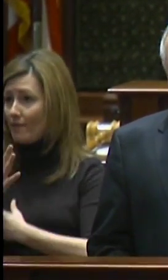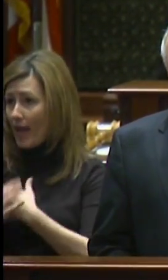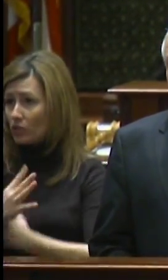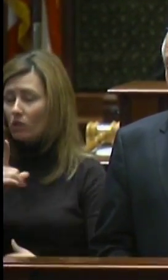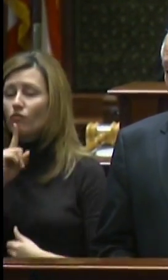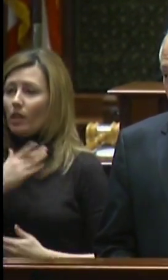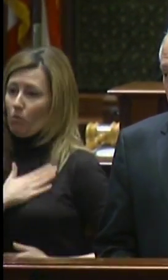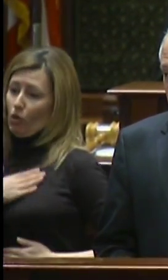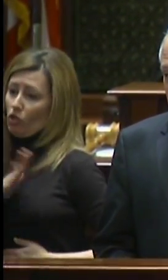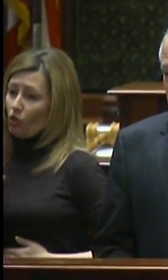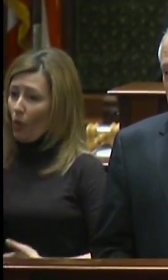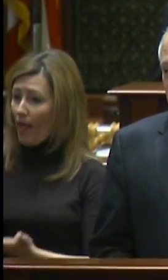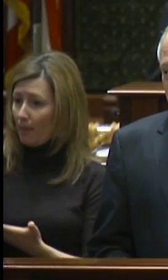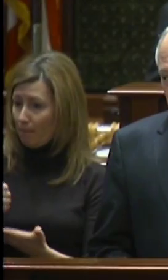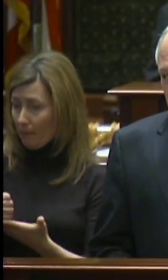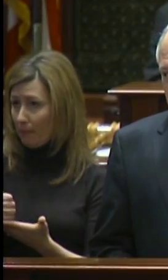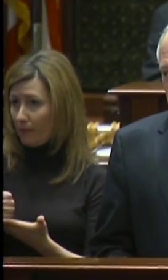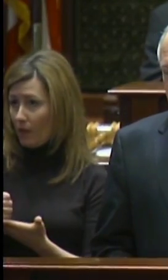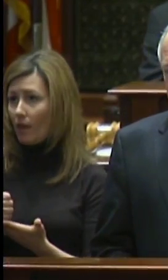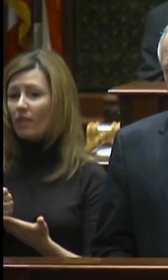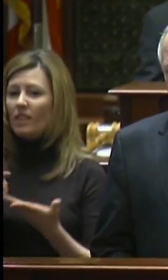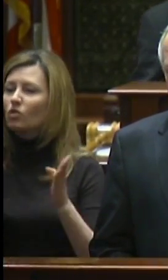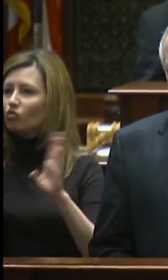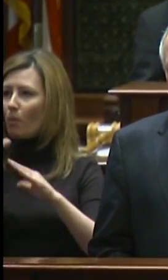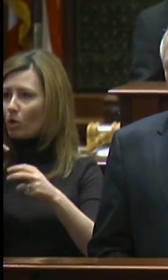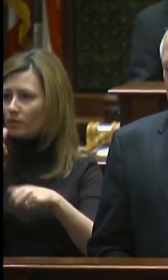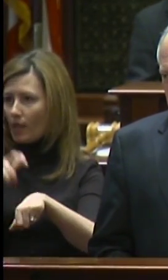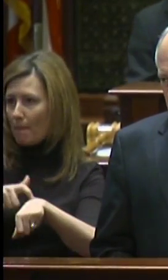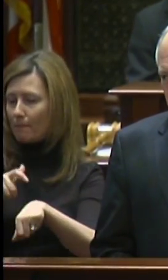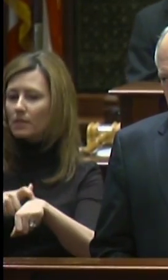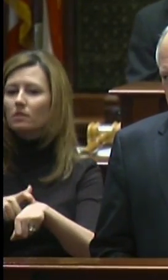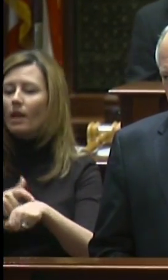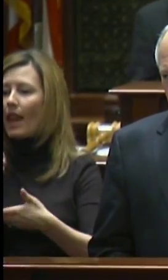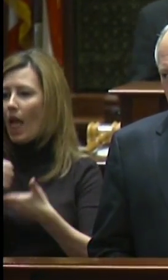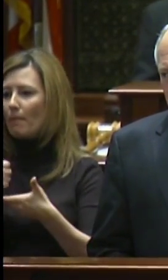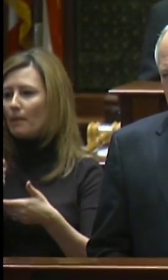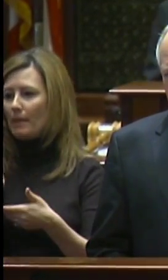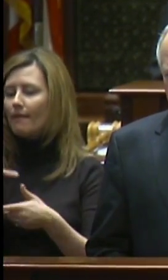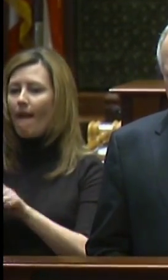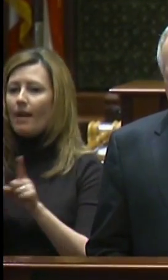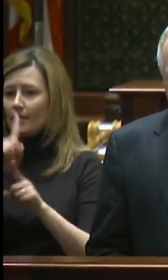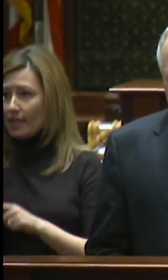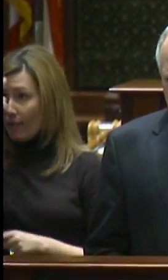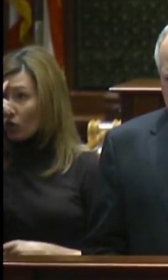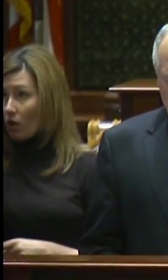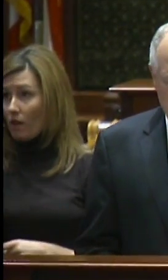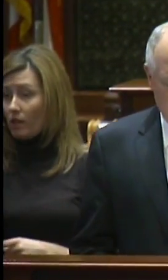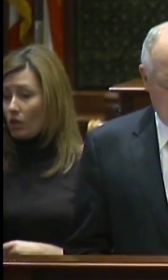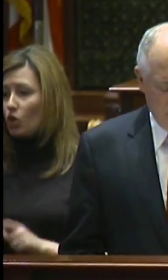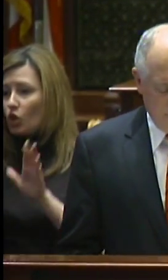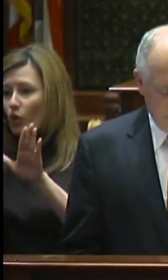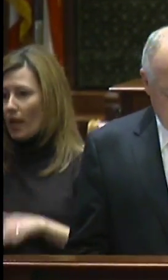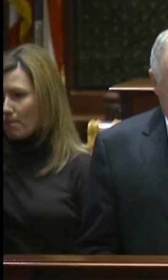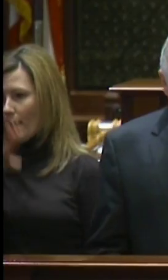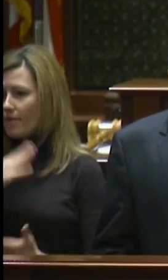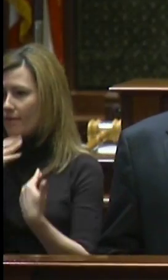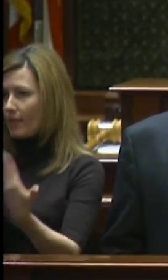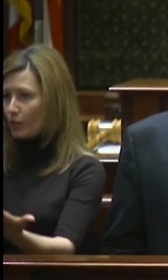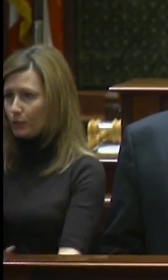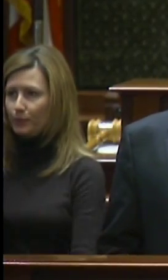really appreciate your help in these troubled times and helping me as governor of Illinois, and you're a great man. Thank you very much.